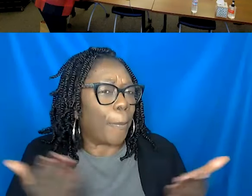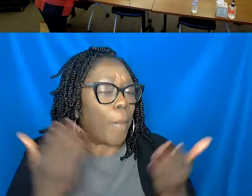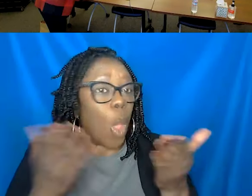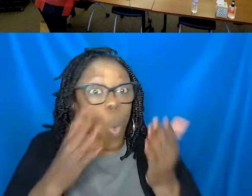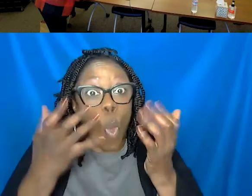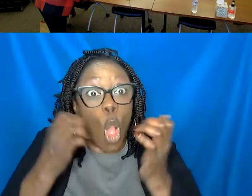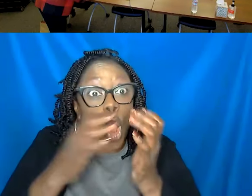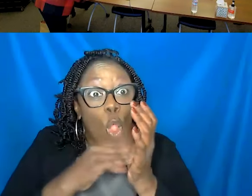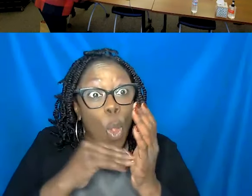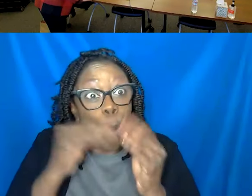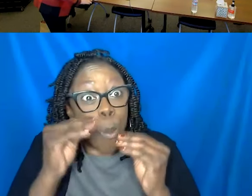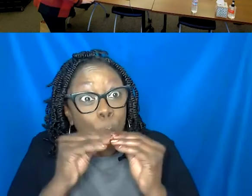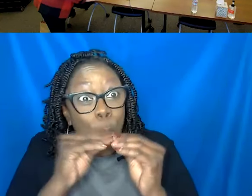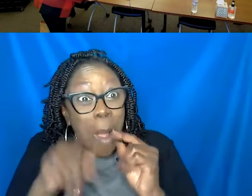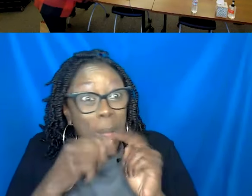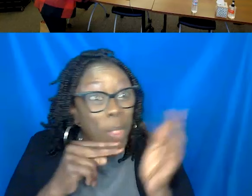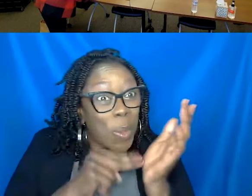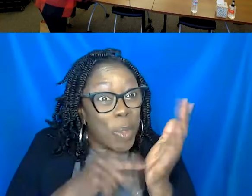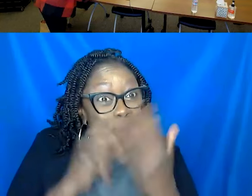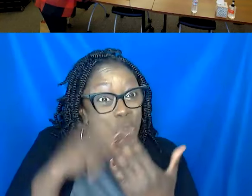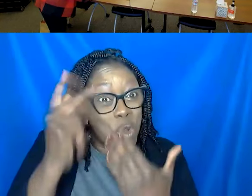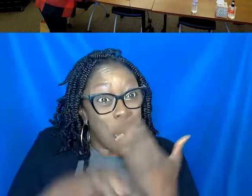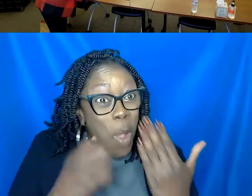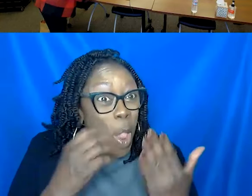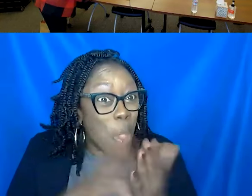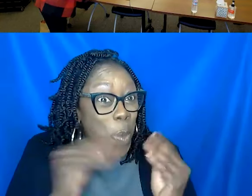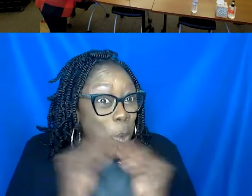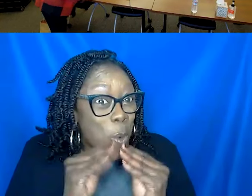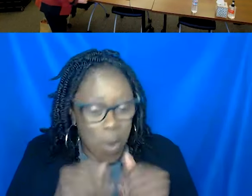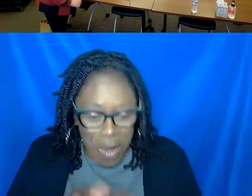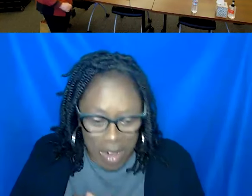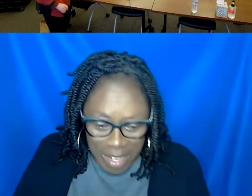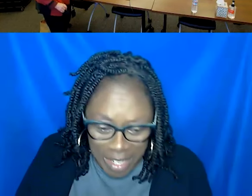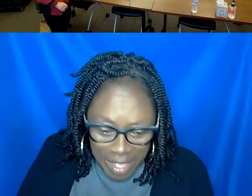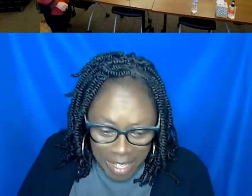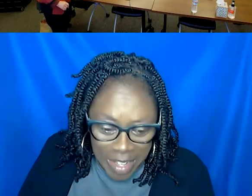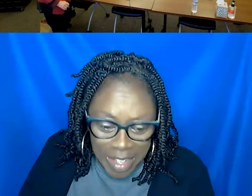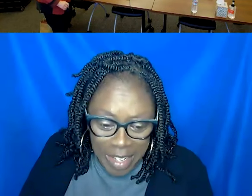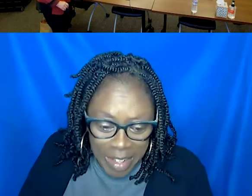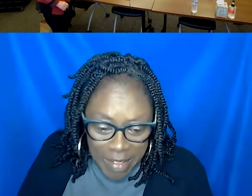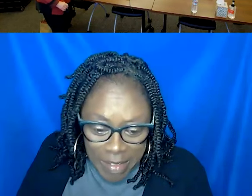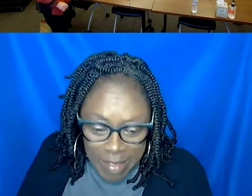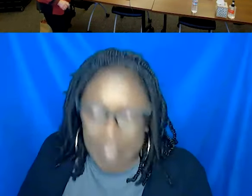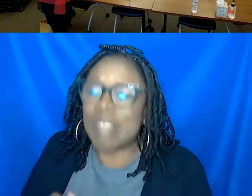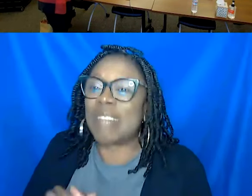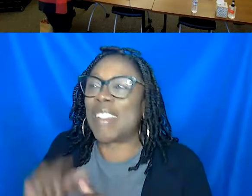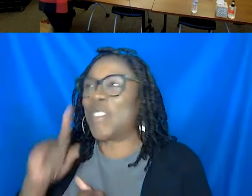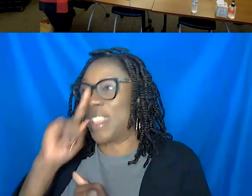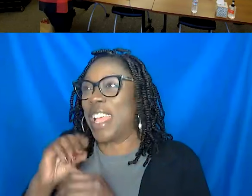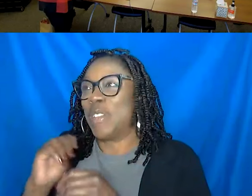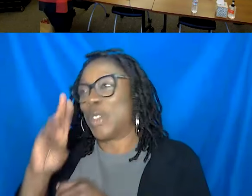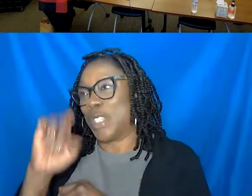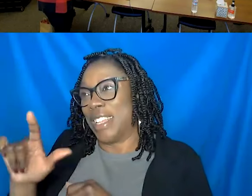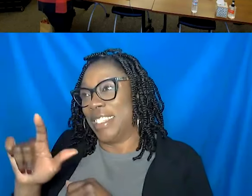learn more about your nursing program. Okay. I was going to tell you that I'm a sociology instructor that